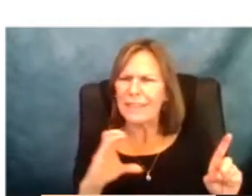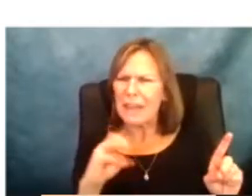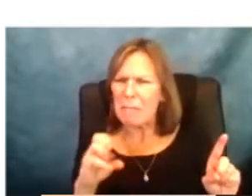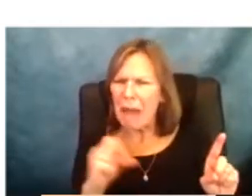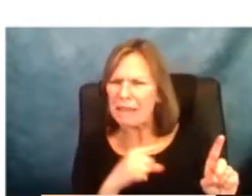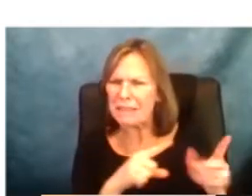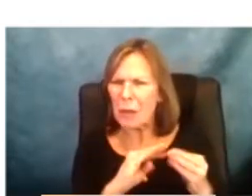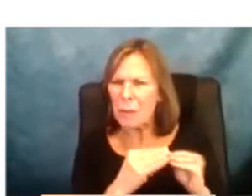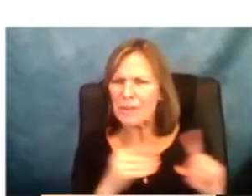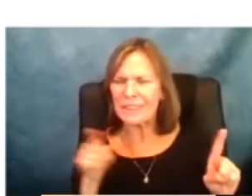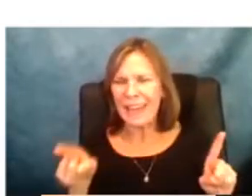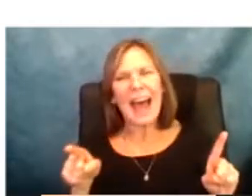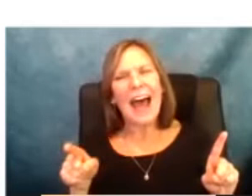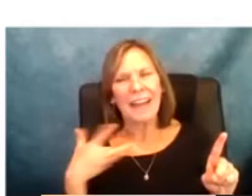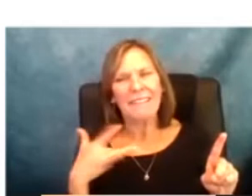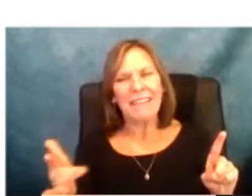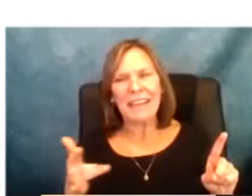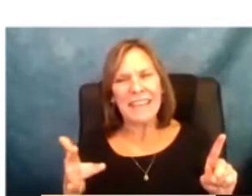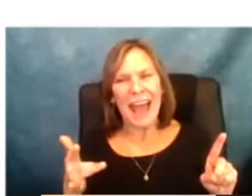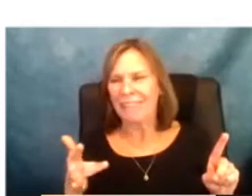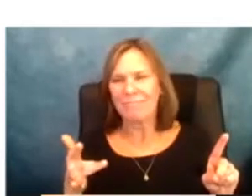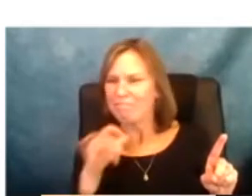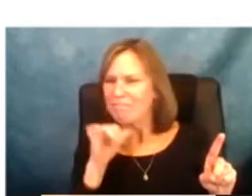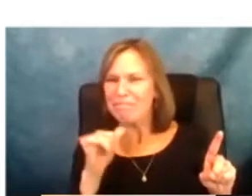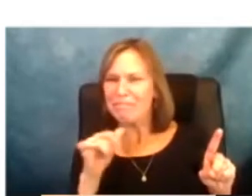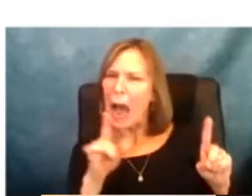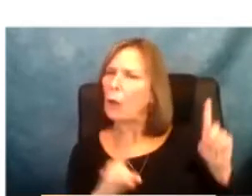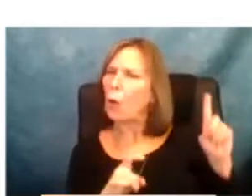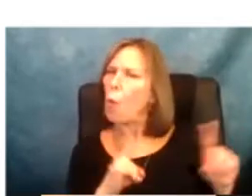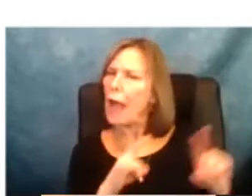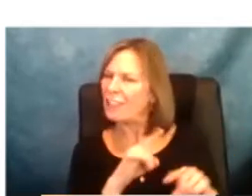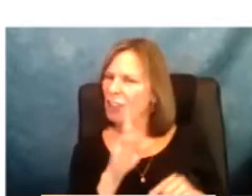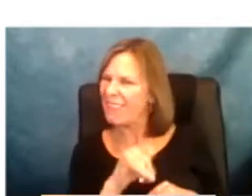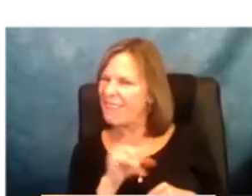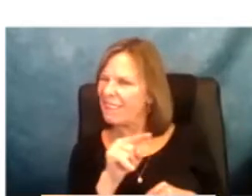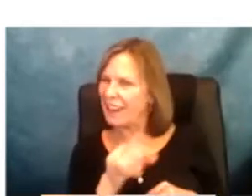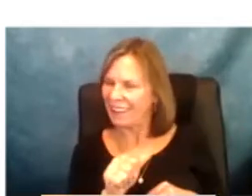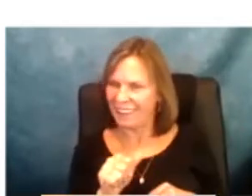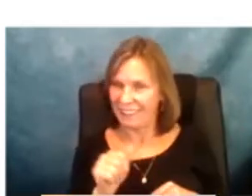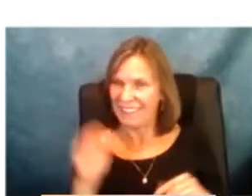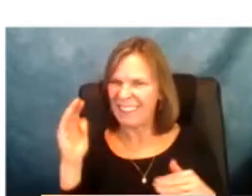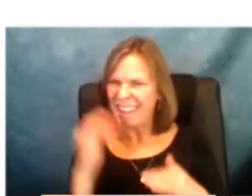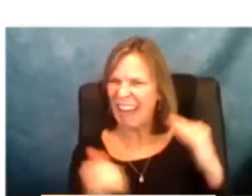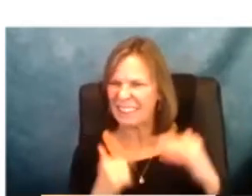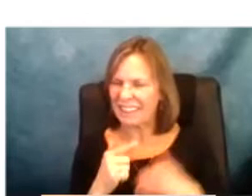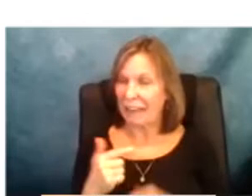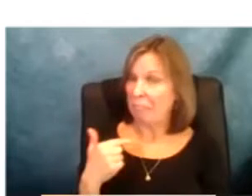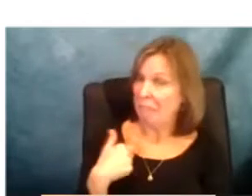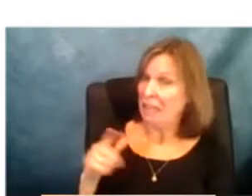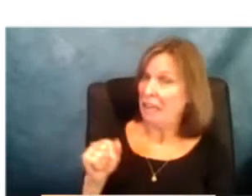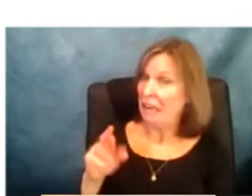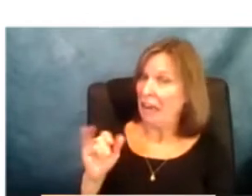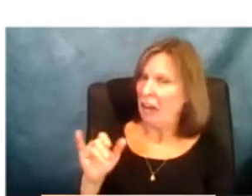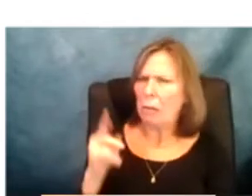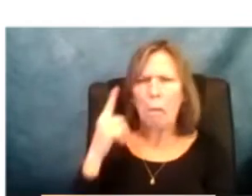less likely to question the data, to be honest, than maybe we are, or Arin and I are. And I think the way